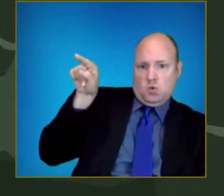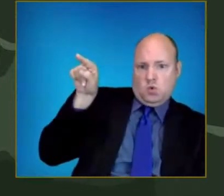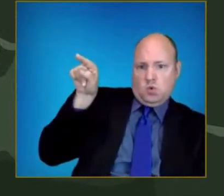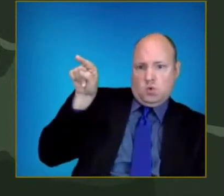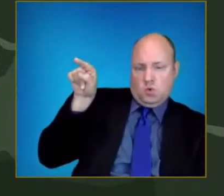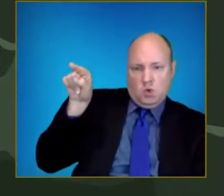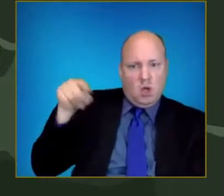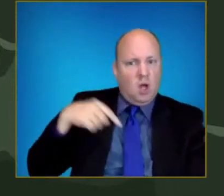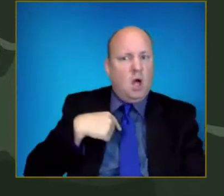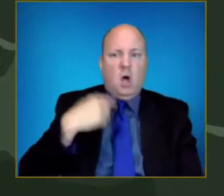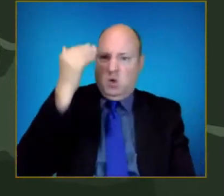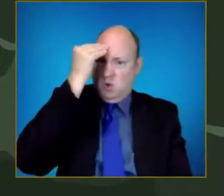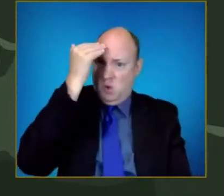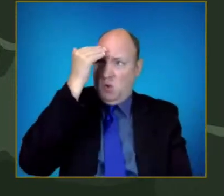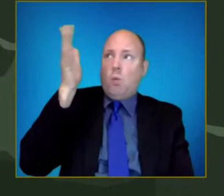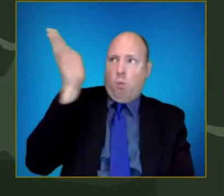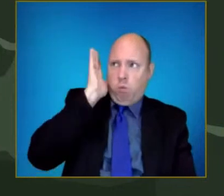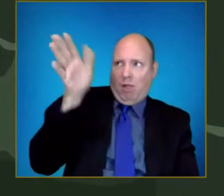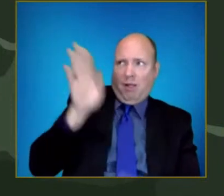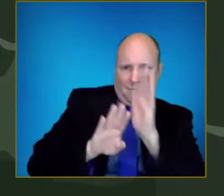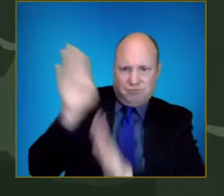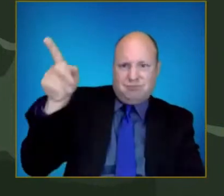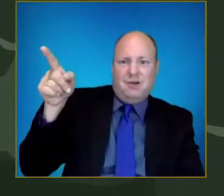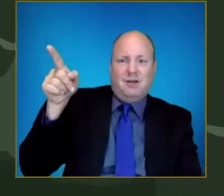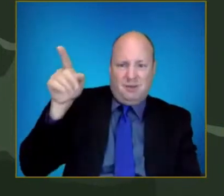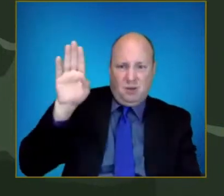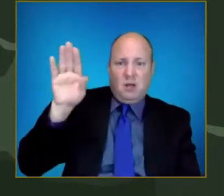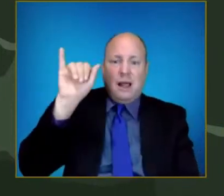in cases in Umatilla County and